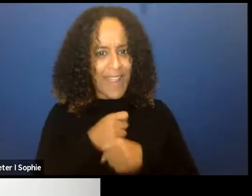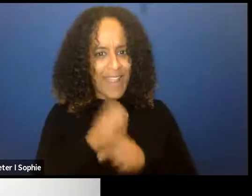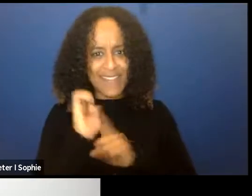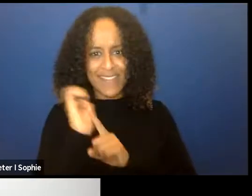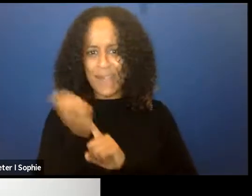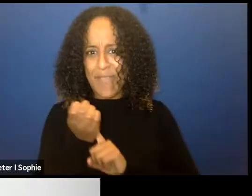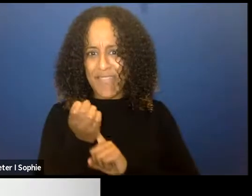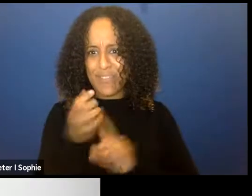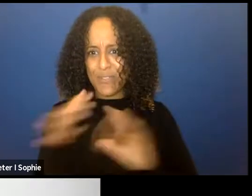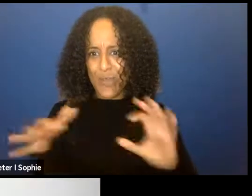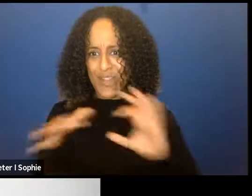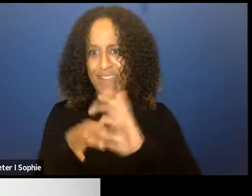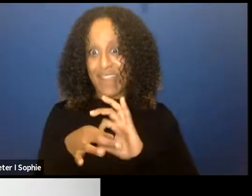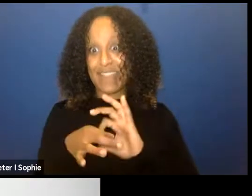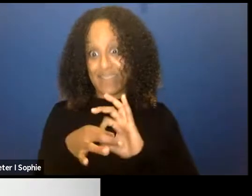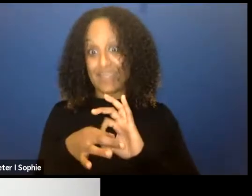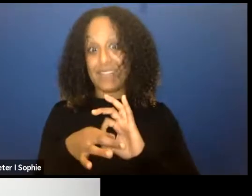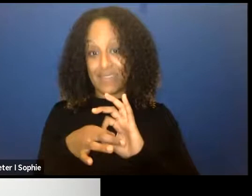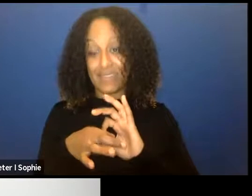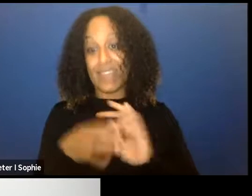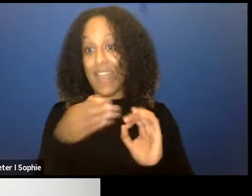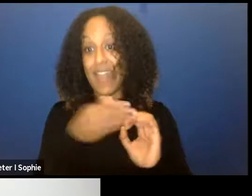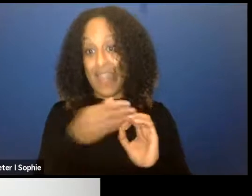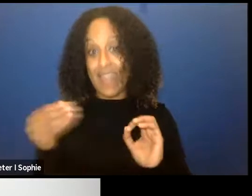able to connect and to,